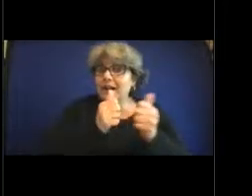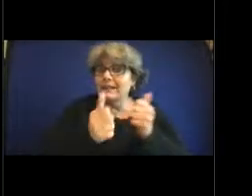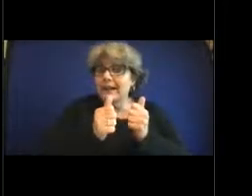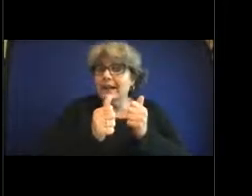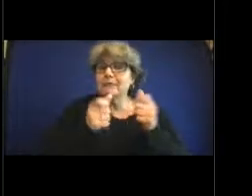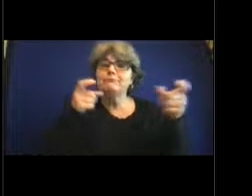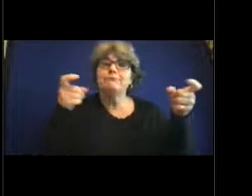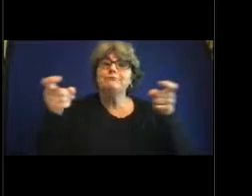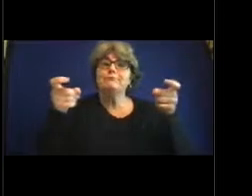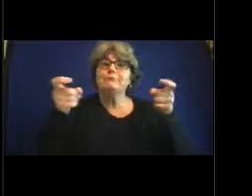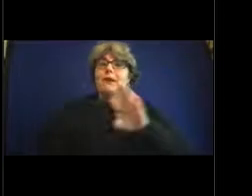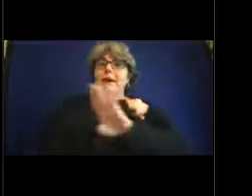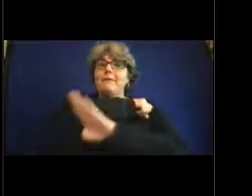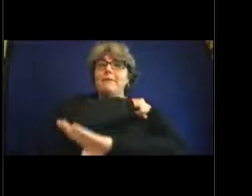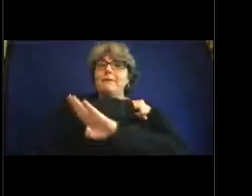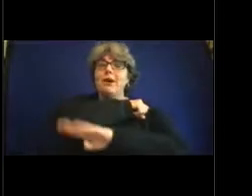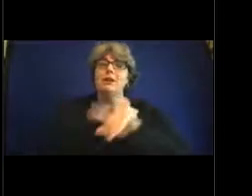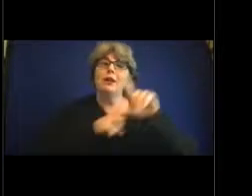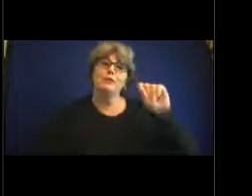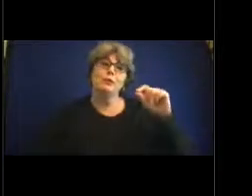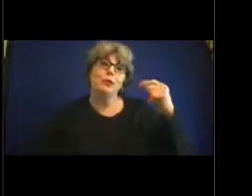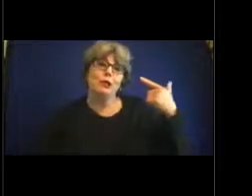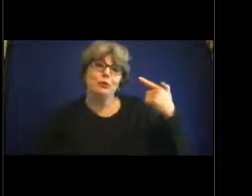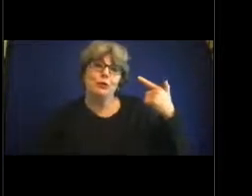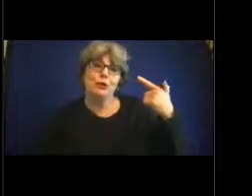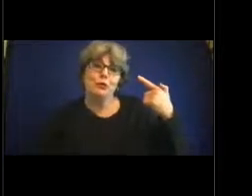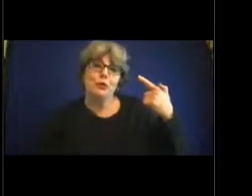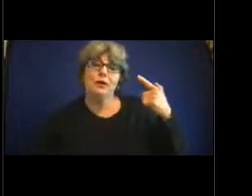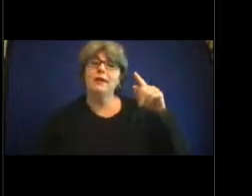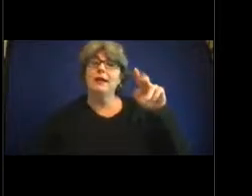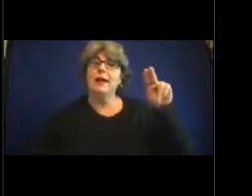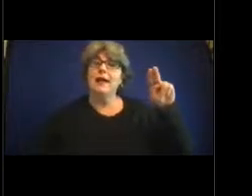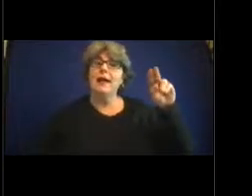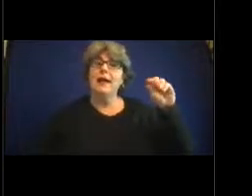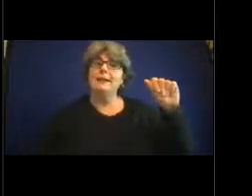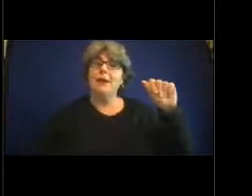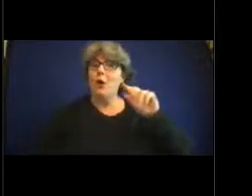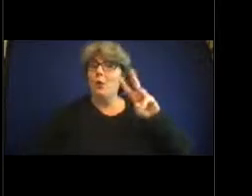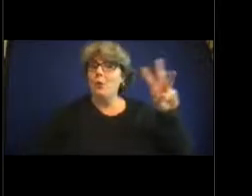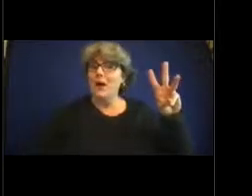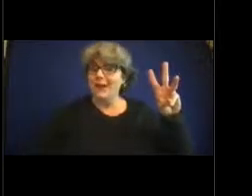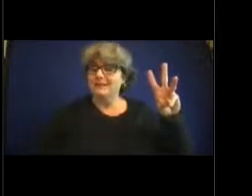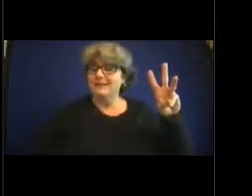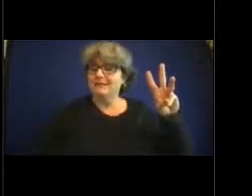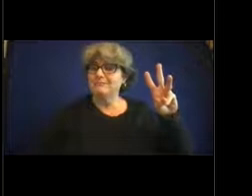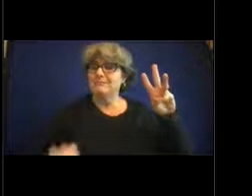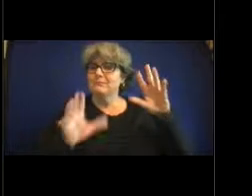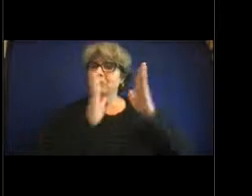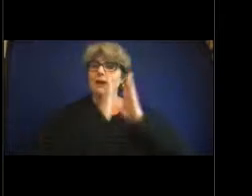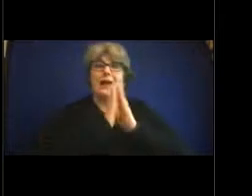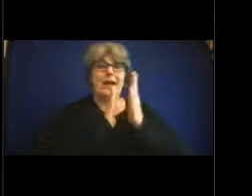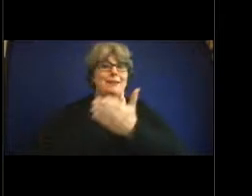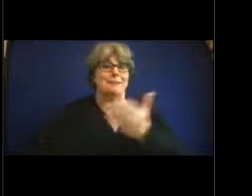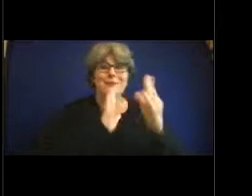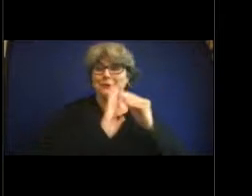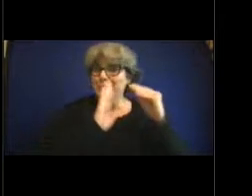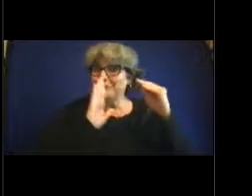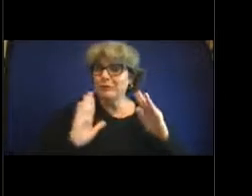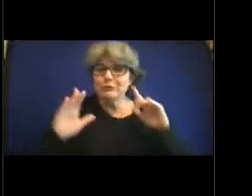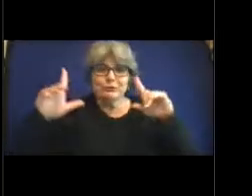in fall of 2021, and NOAA West wanted to ask you students to